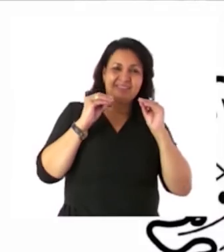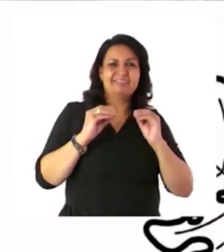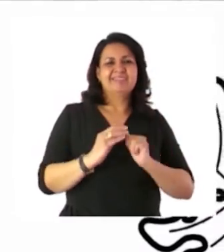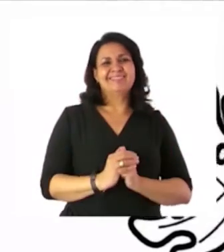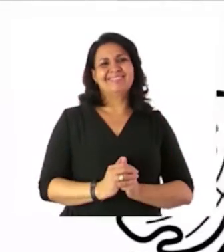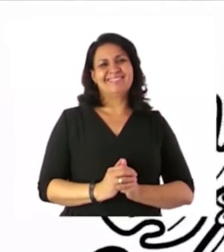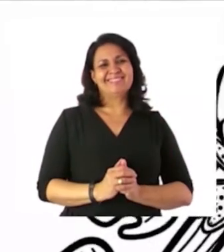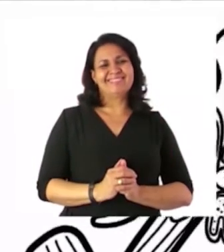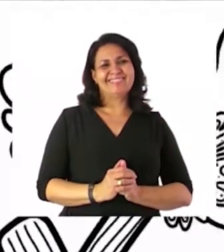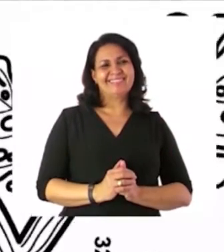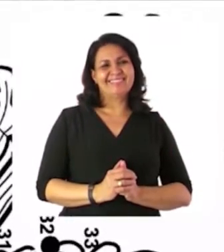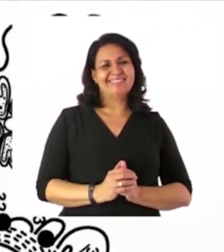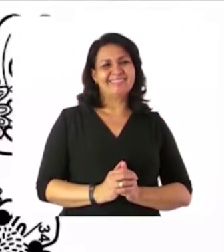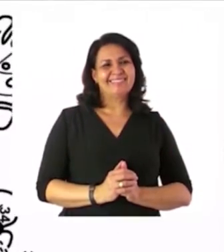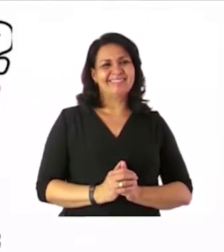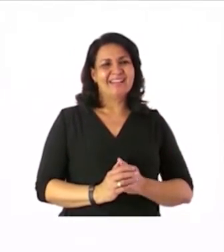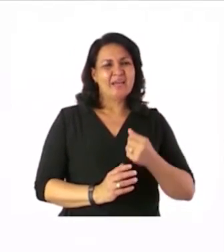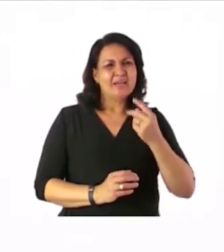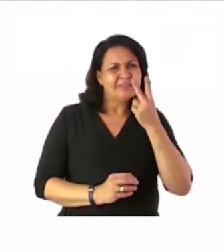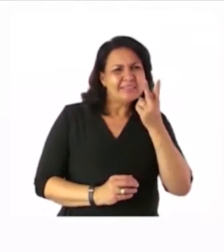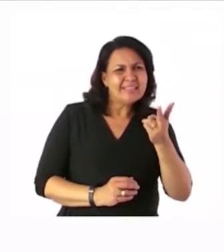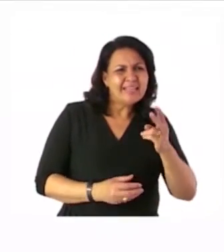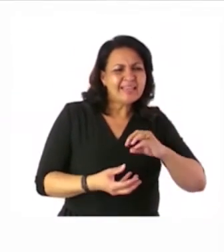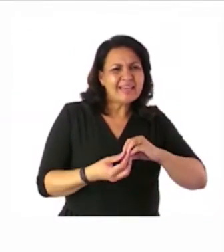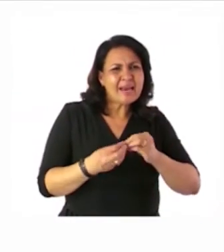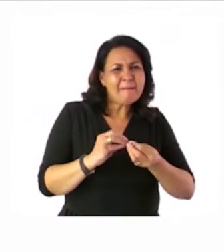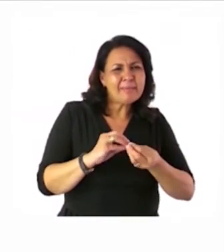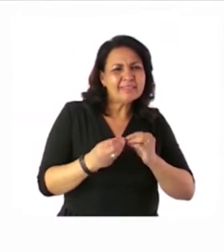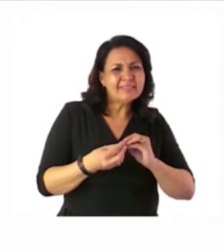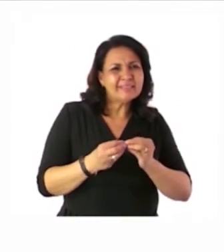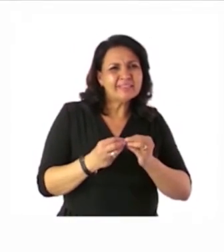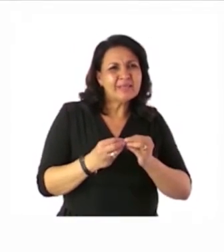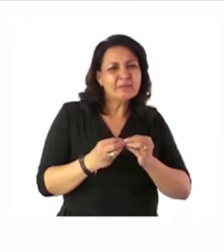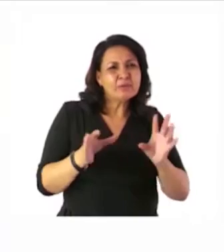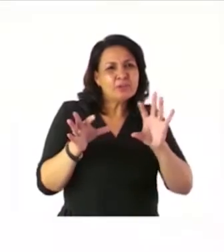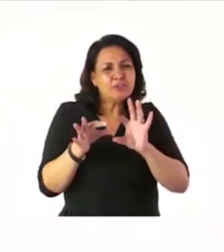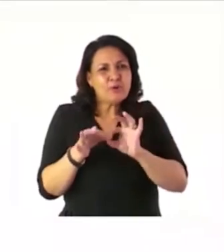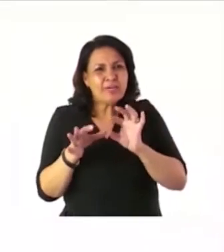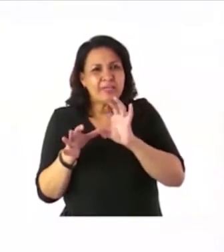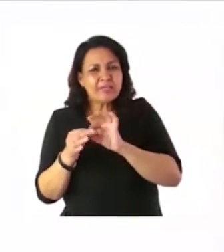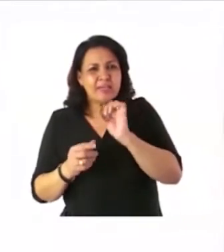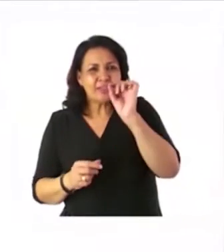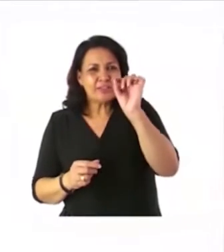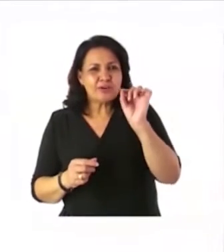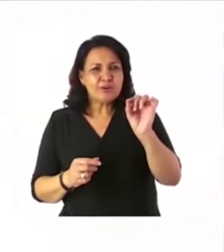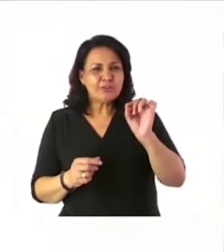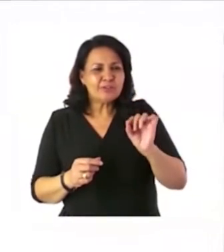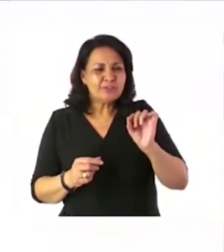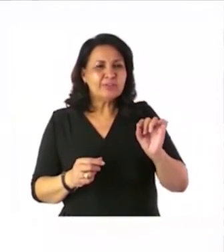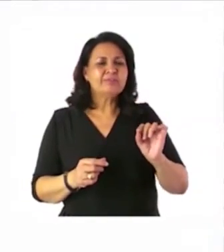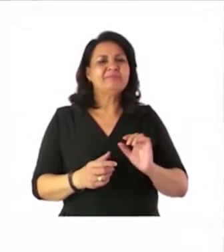can we find the numbers because we're going to join the dots to get the outline